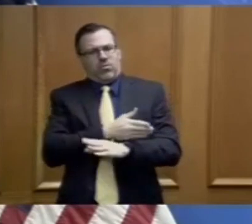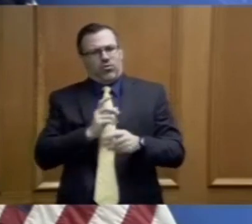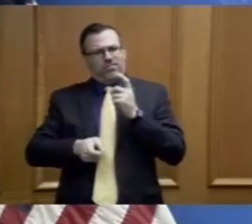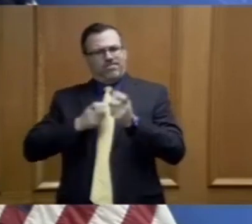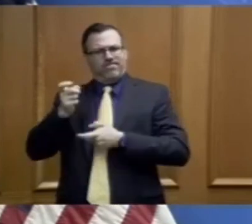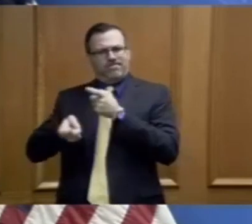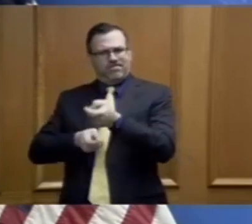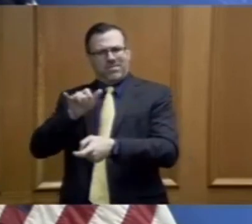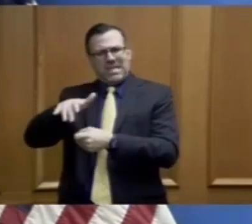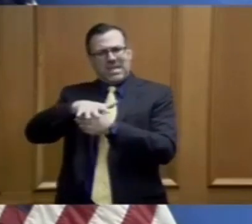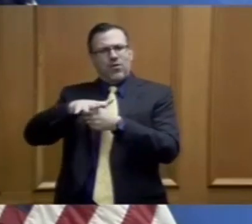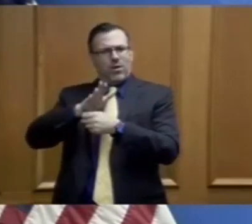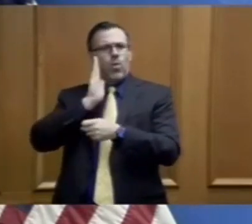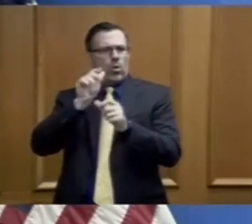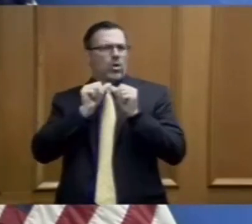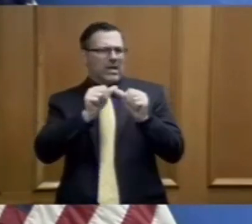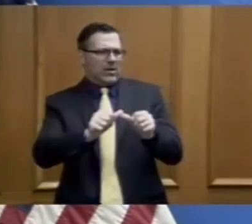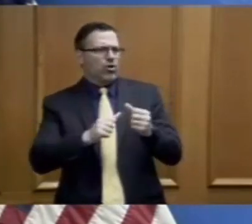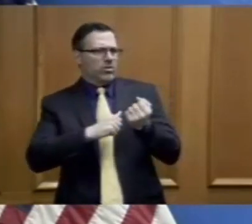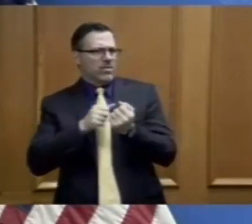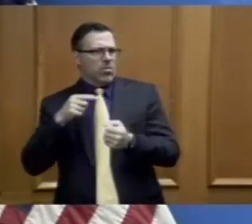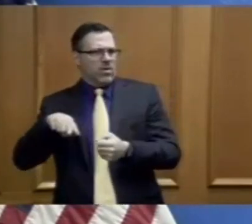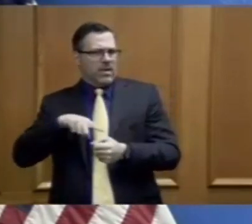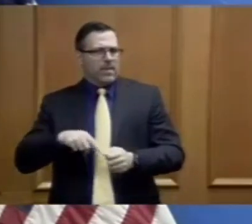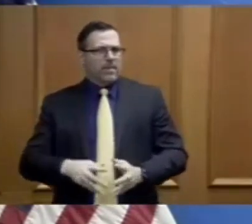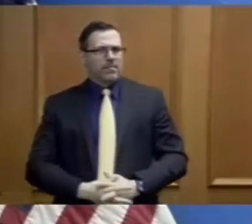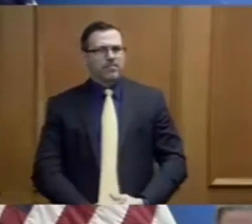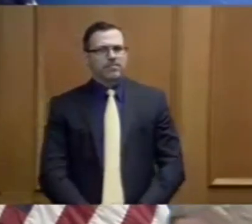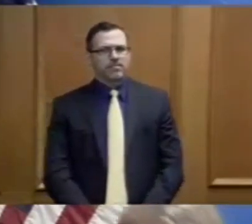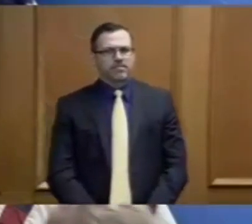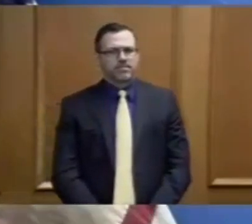continue to and will continue to support them.